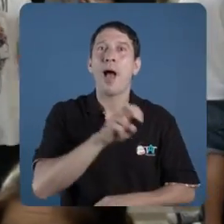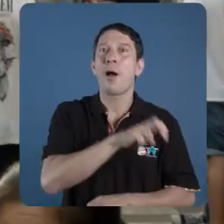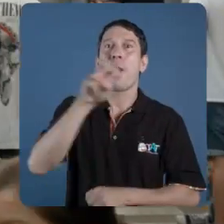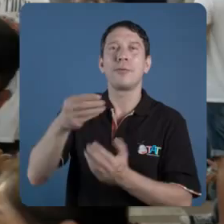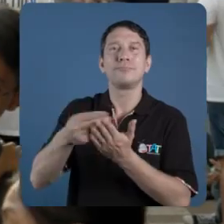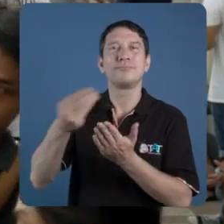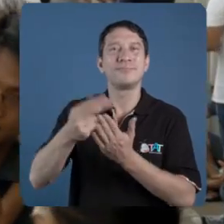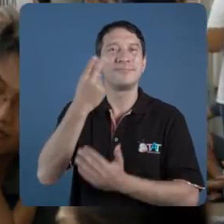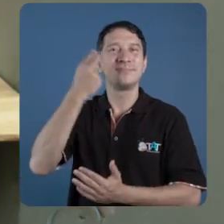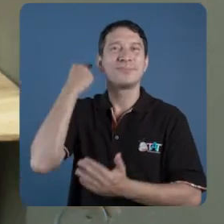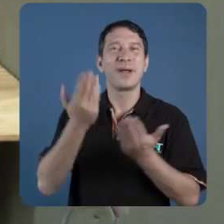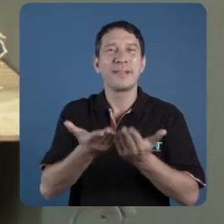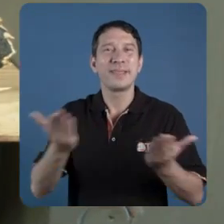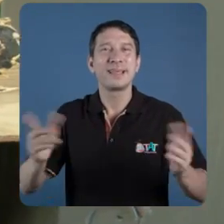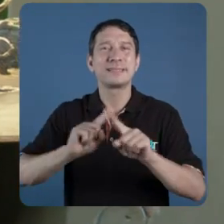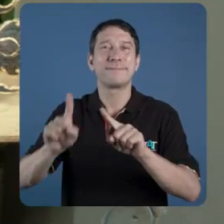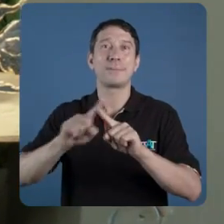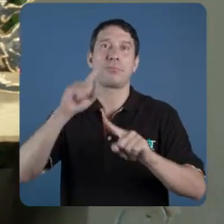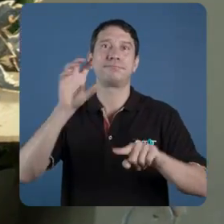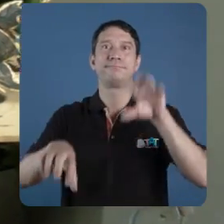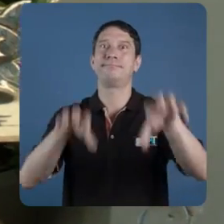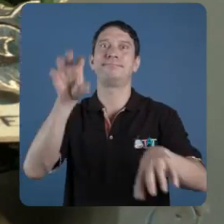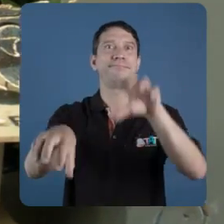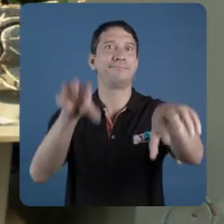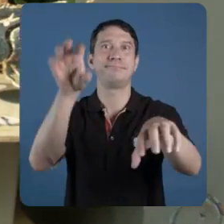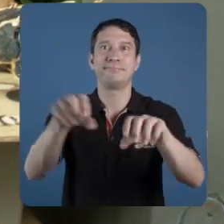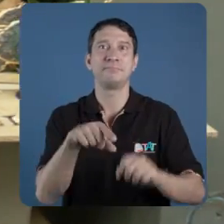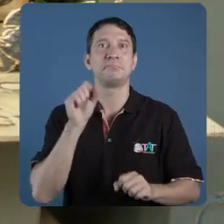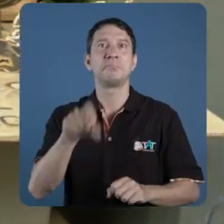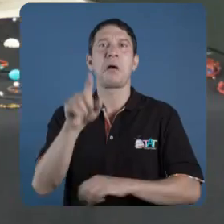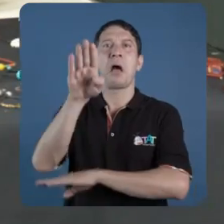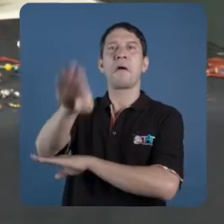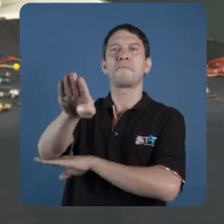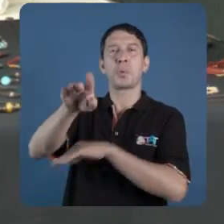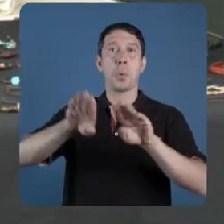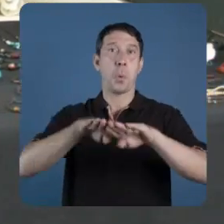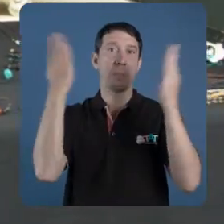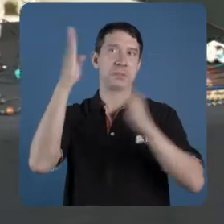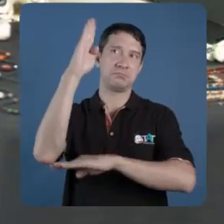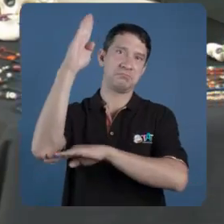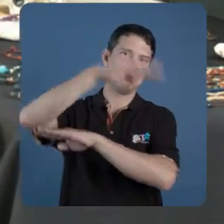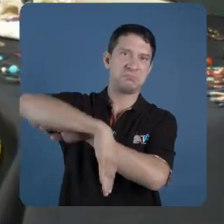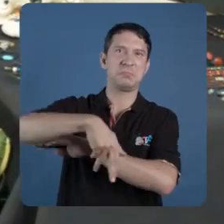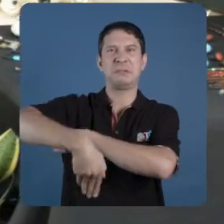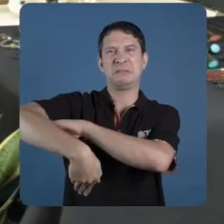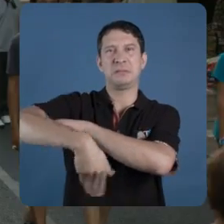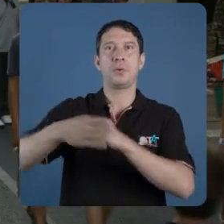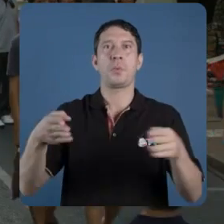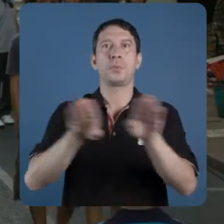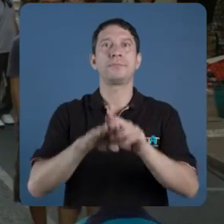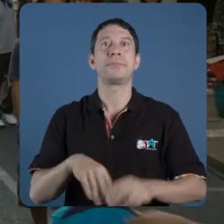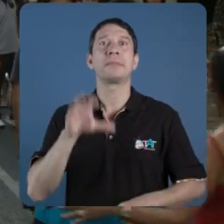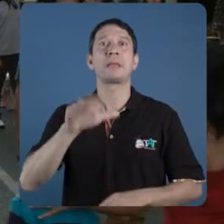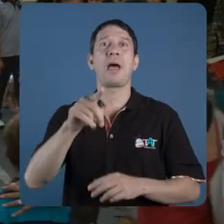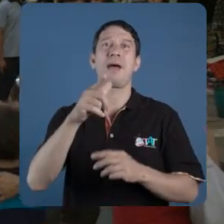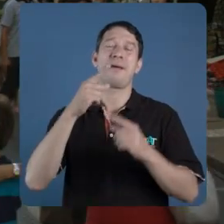activities, or peruse the beautiful gifts and souvenirs in yet another zone. Open from late afternoon until late at